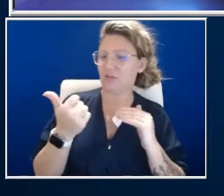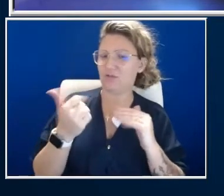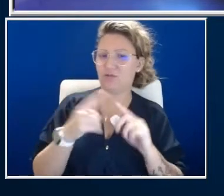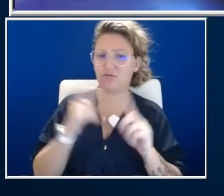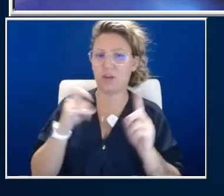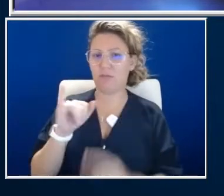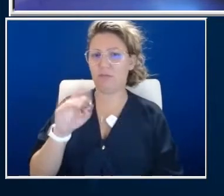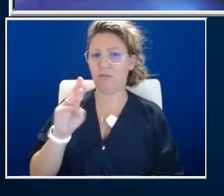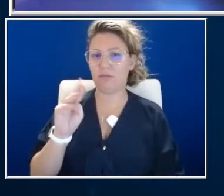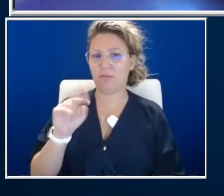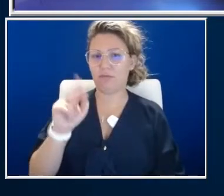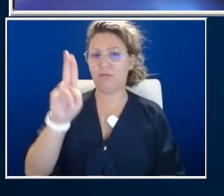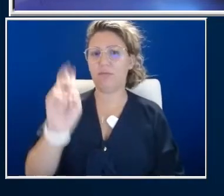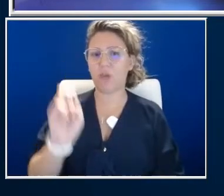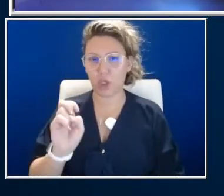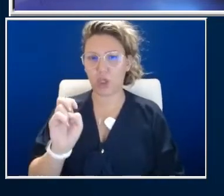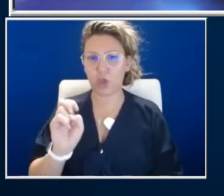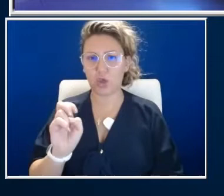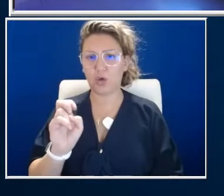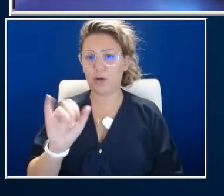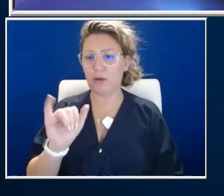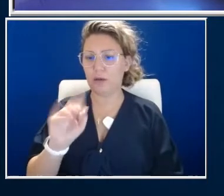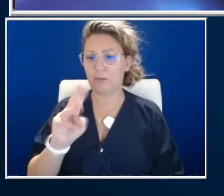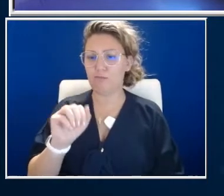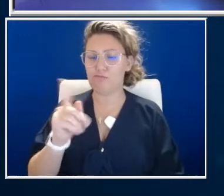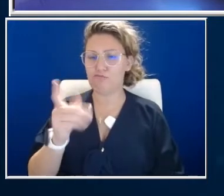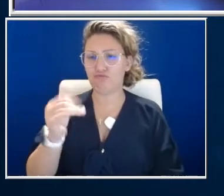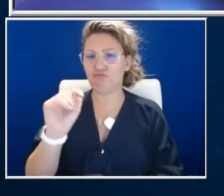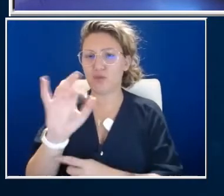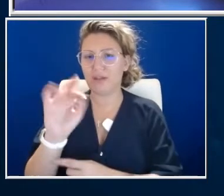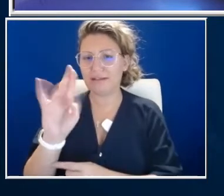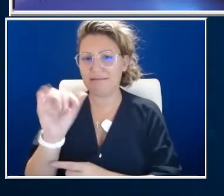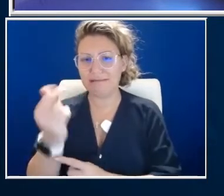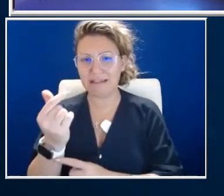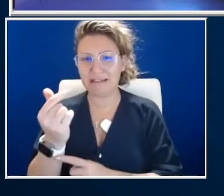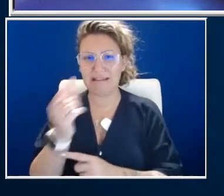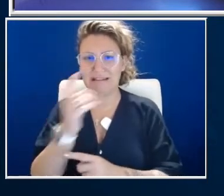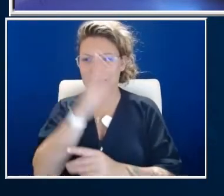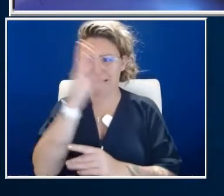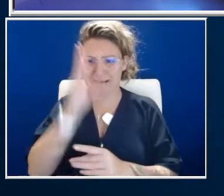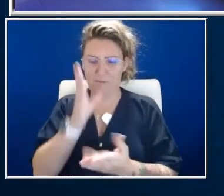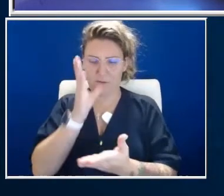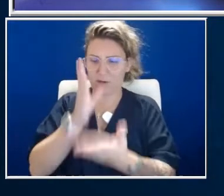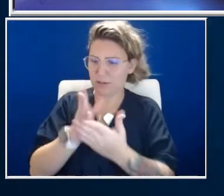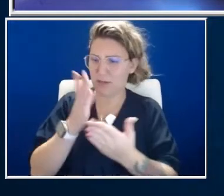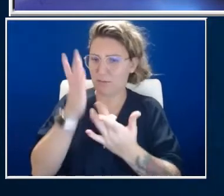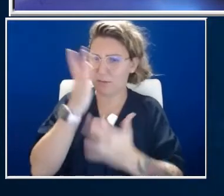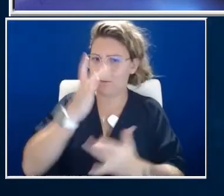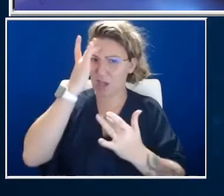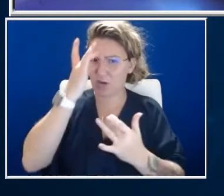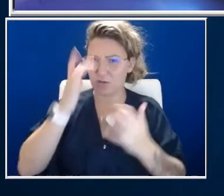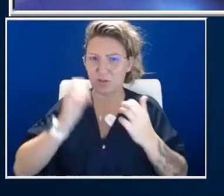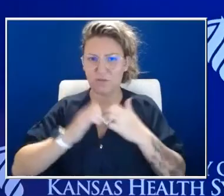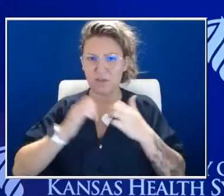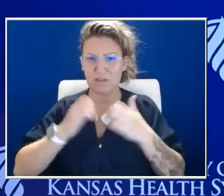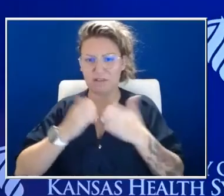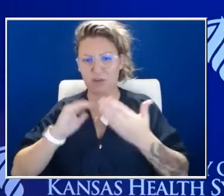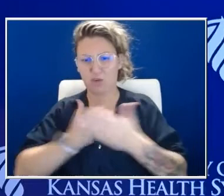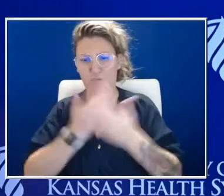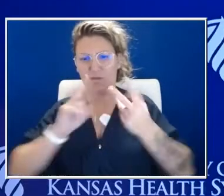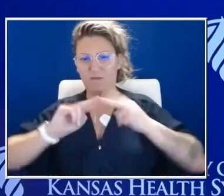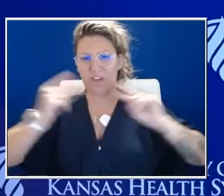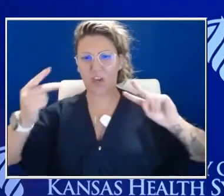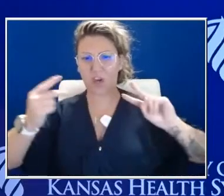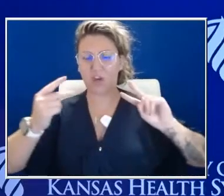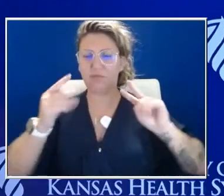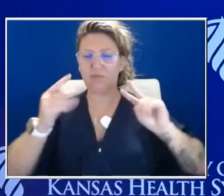we'll never get ahead of the virus, even with vaccines retooled for the most recent variants? Yeah, I don't think there's been a lot of data to